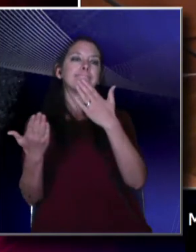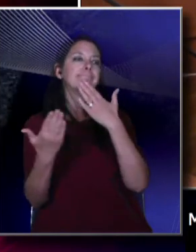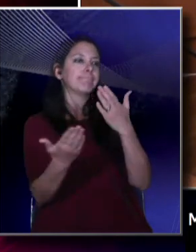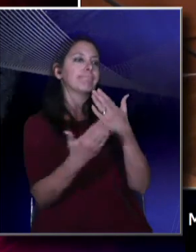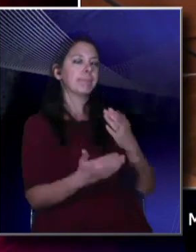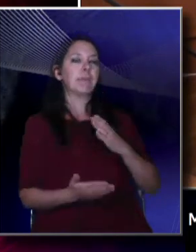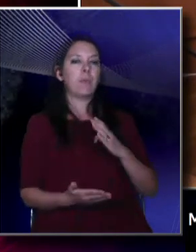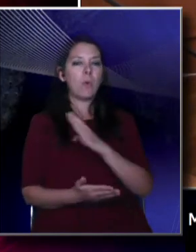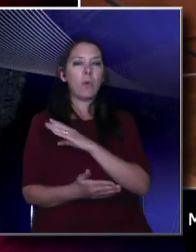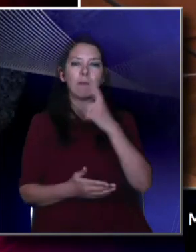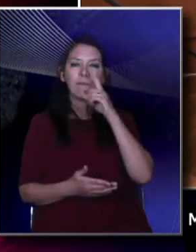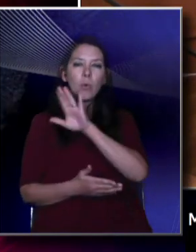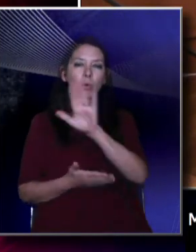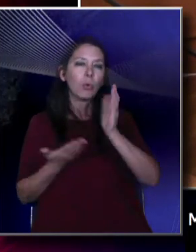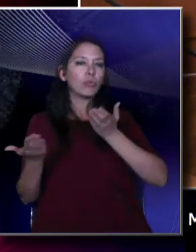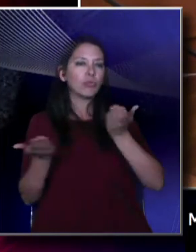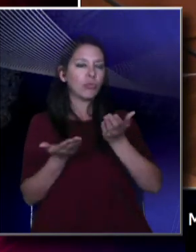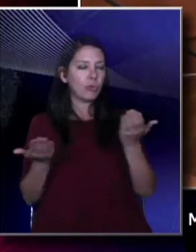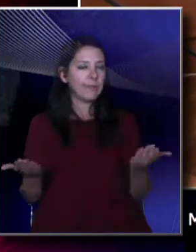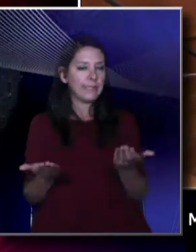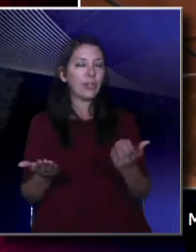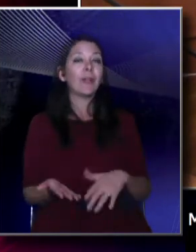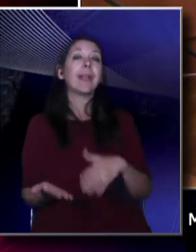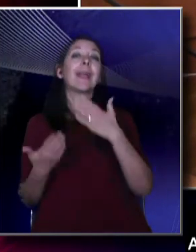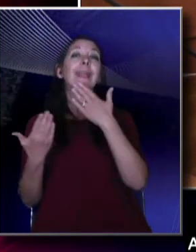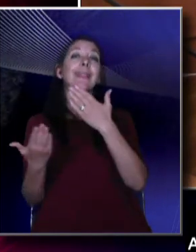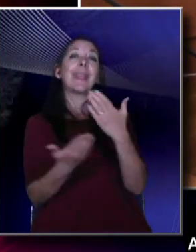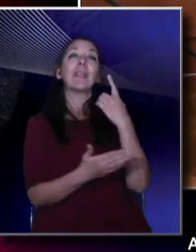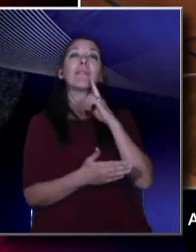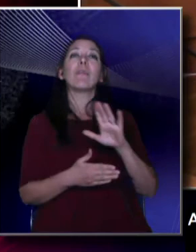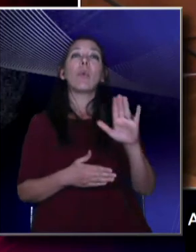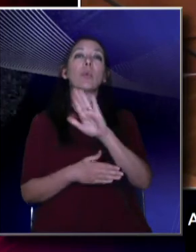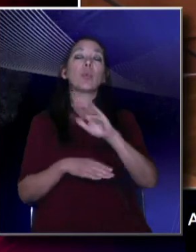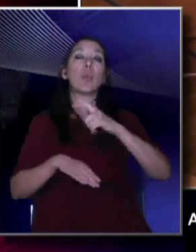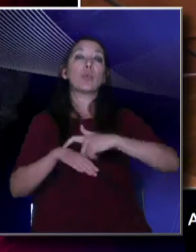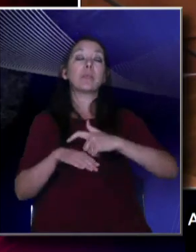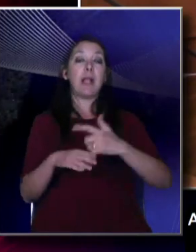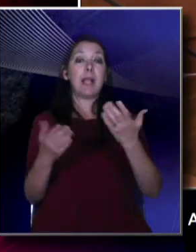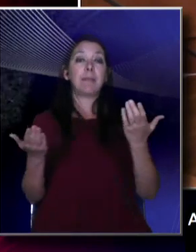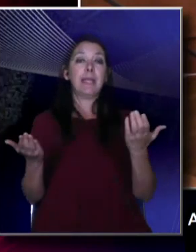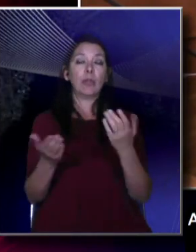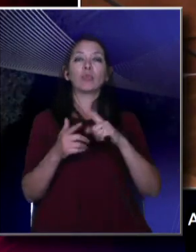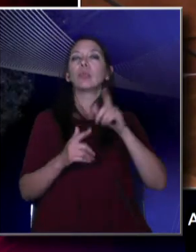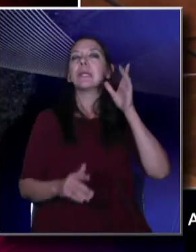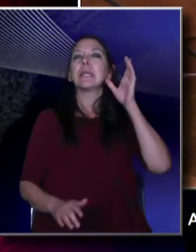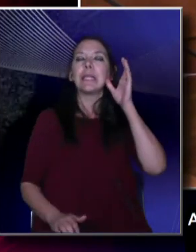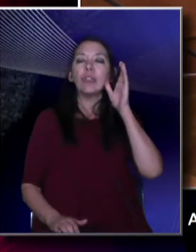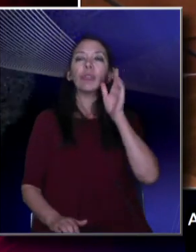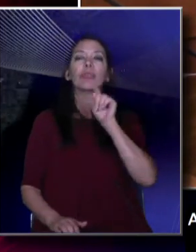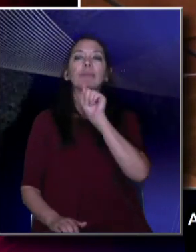their service, and I also appreciate you taking the time to hear the very important